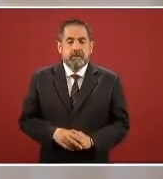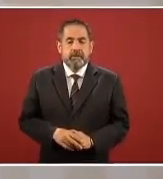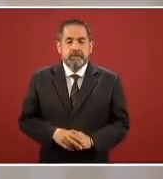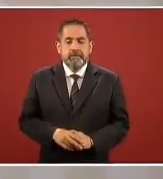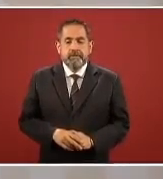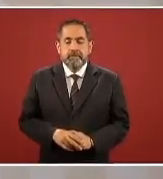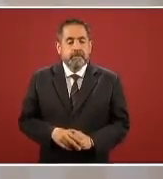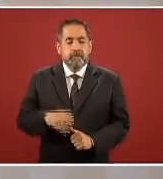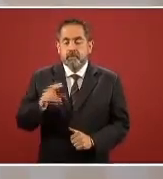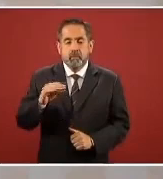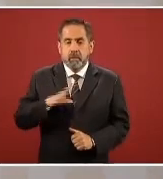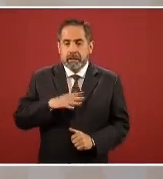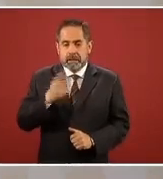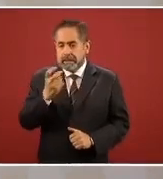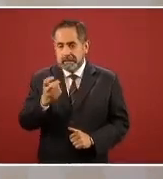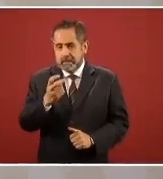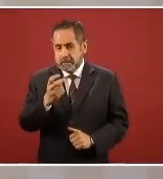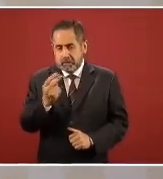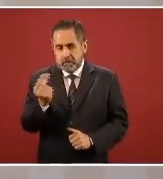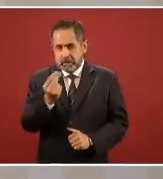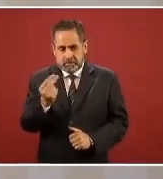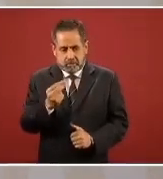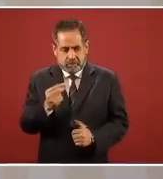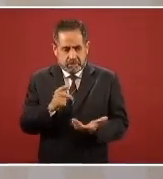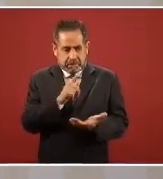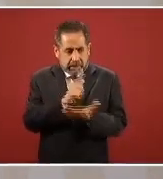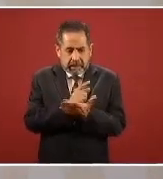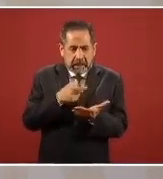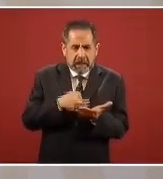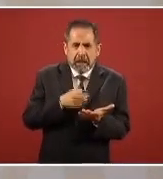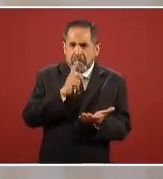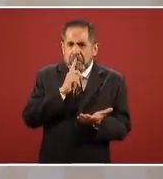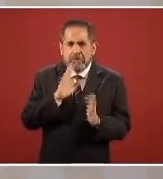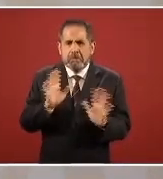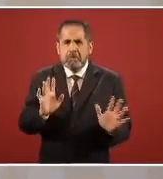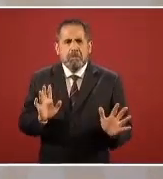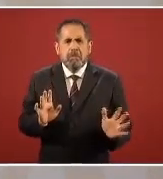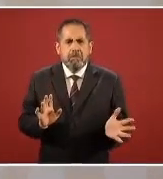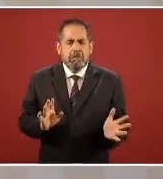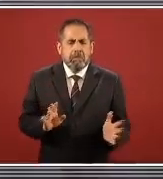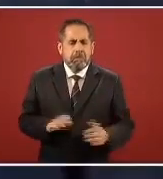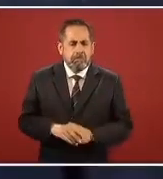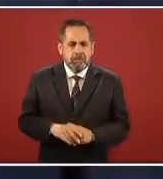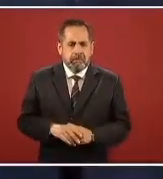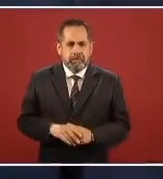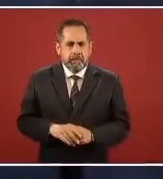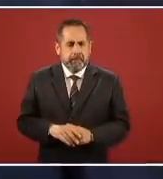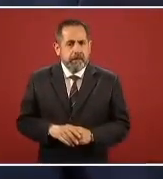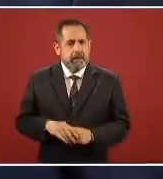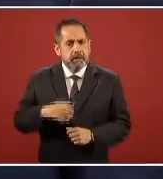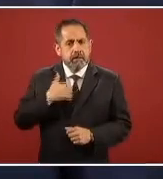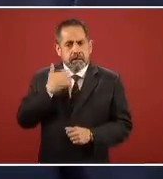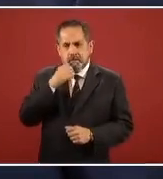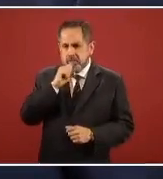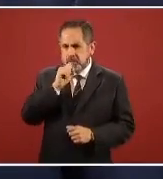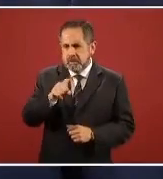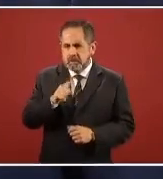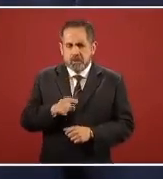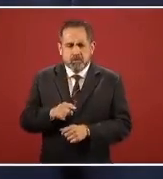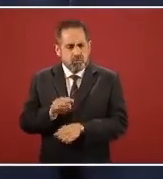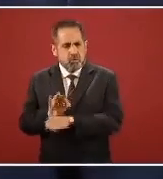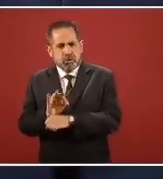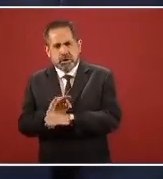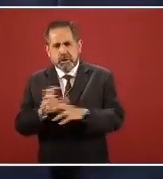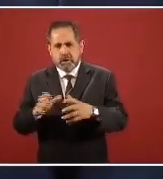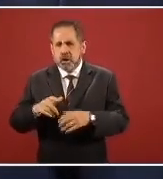no tenemos por qué hacerlo. We have no reason to do this legally. Y queremos también and we protegerlo. Also